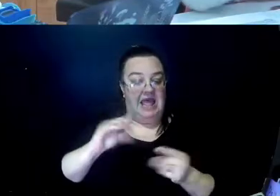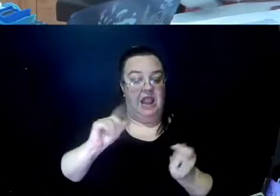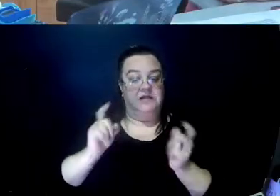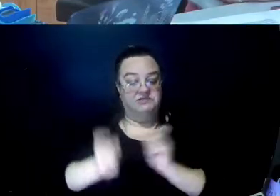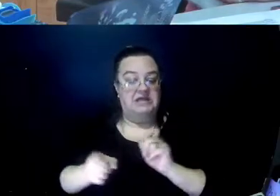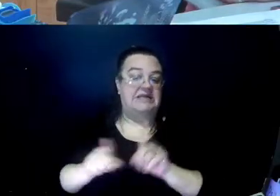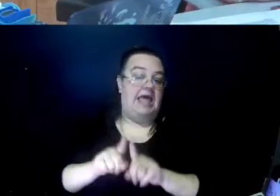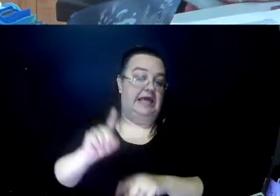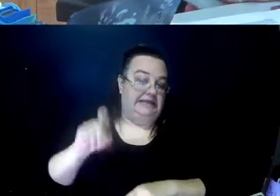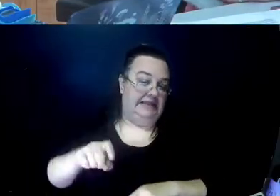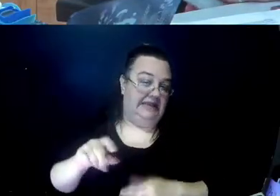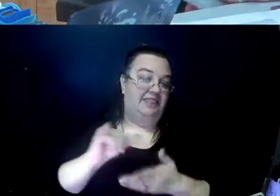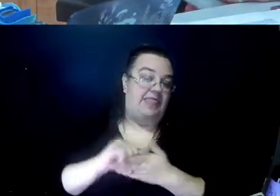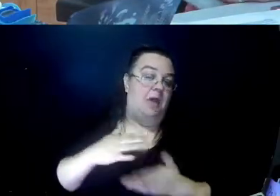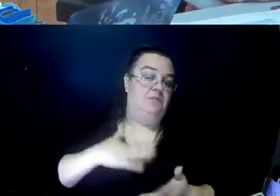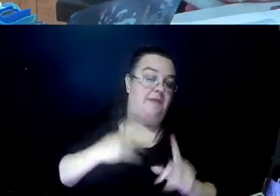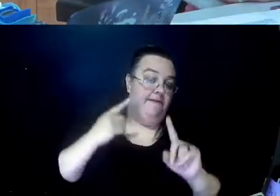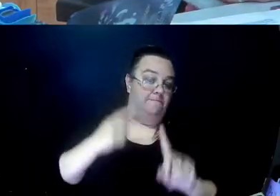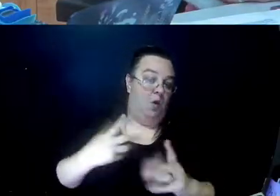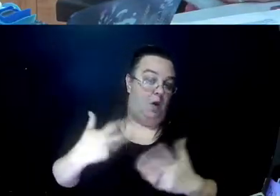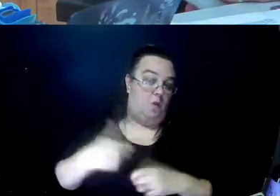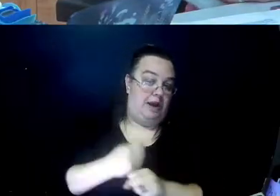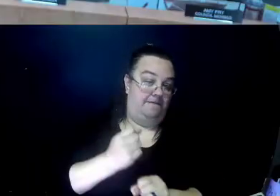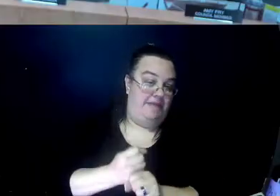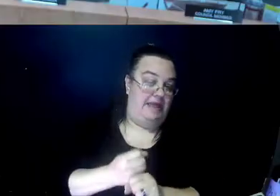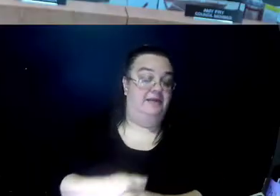So that was the point I was making.